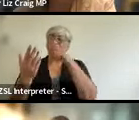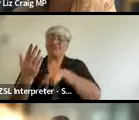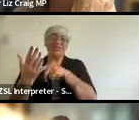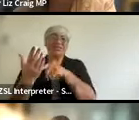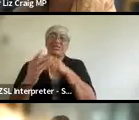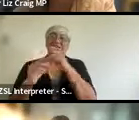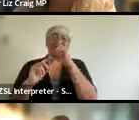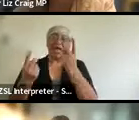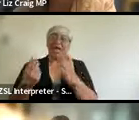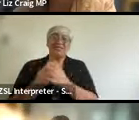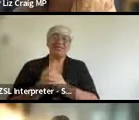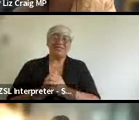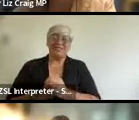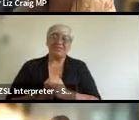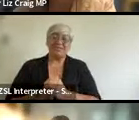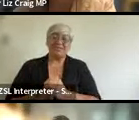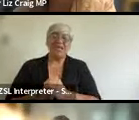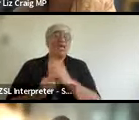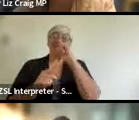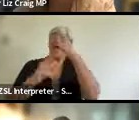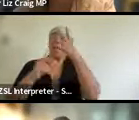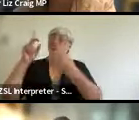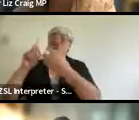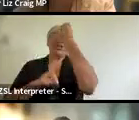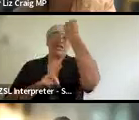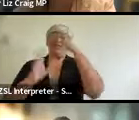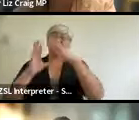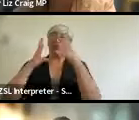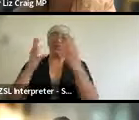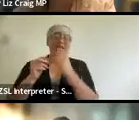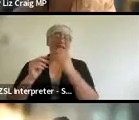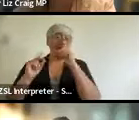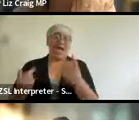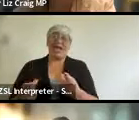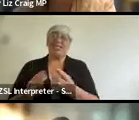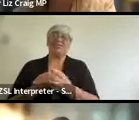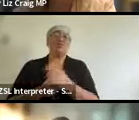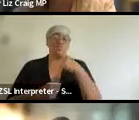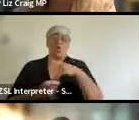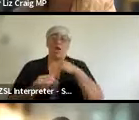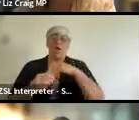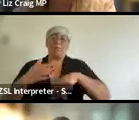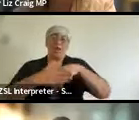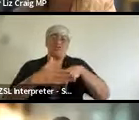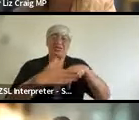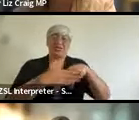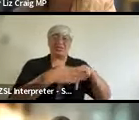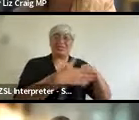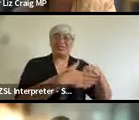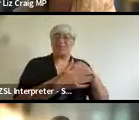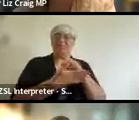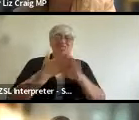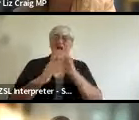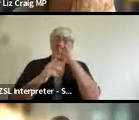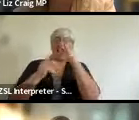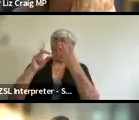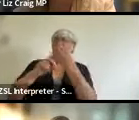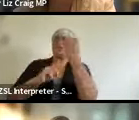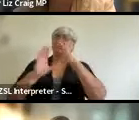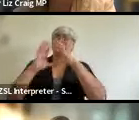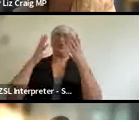their potential because of barriers that stop will